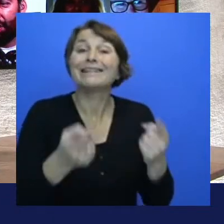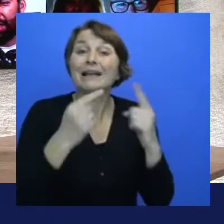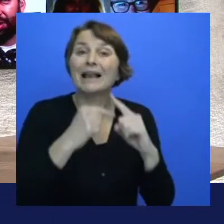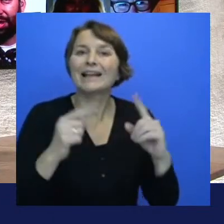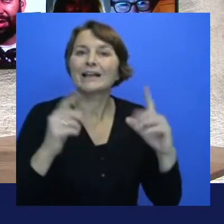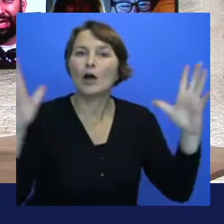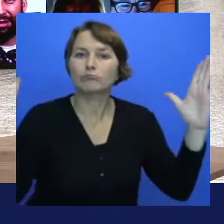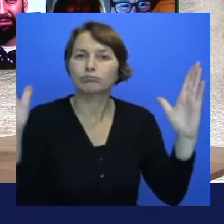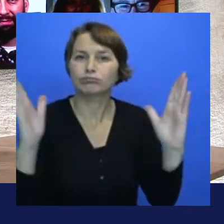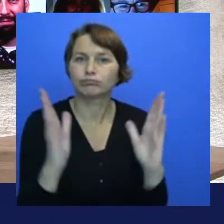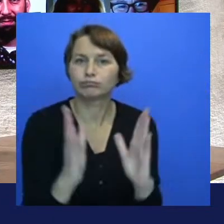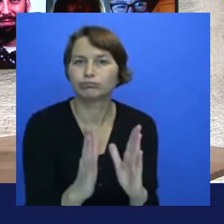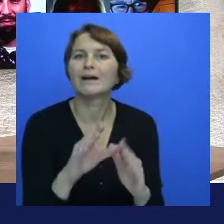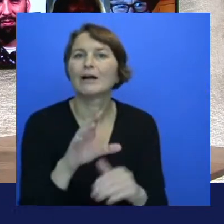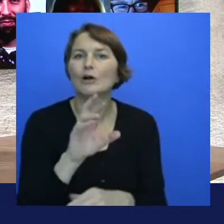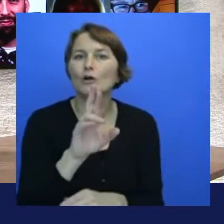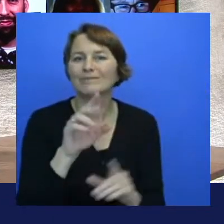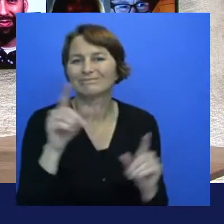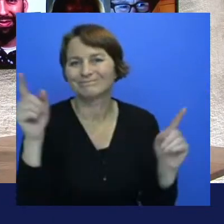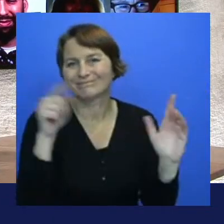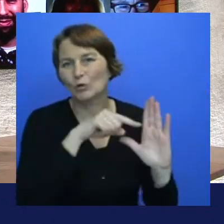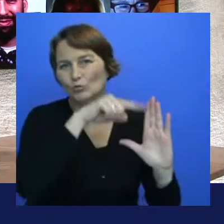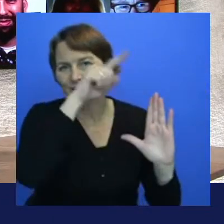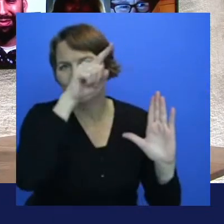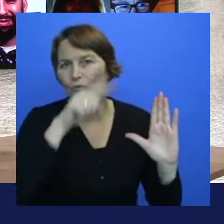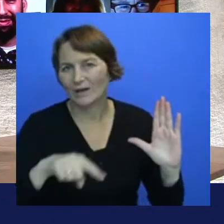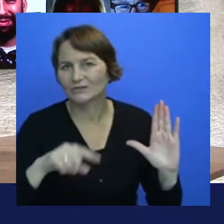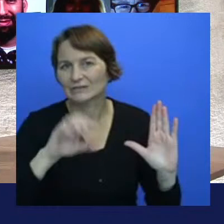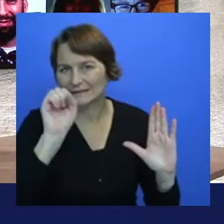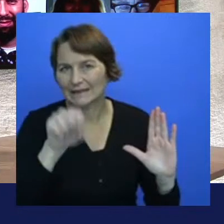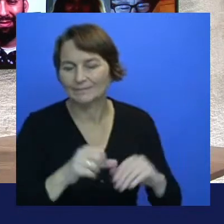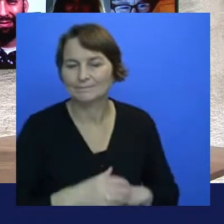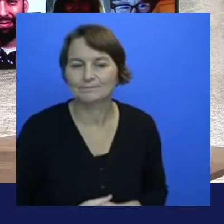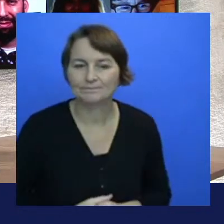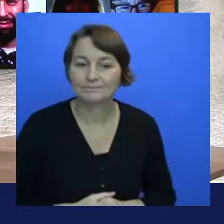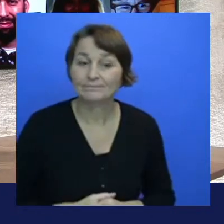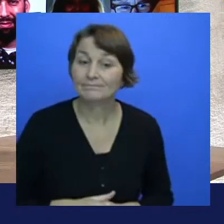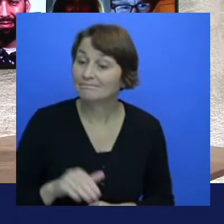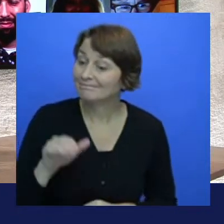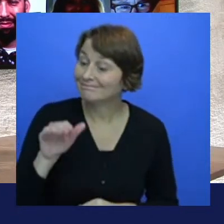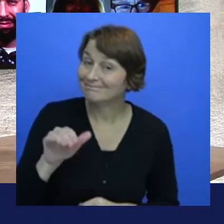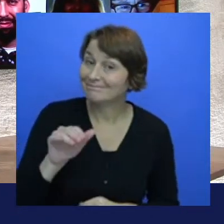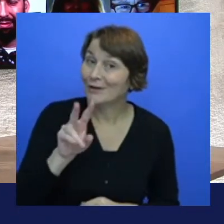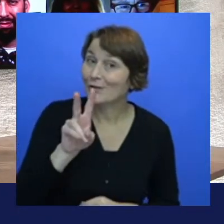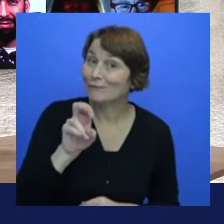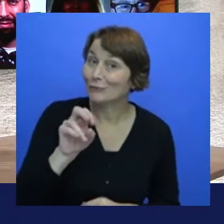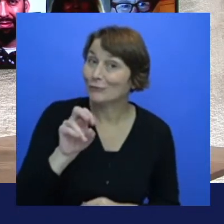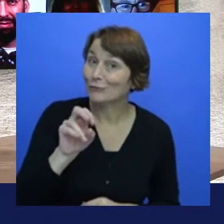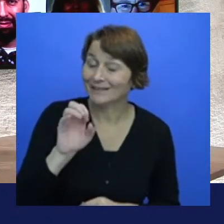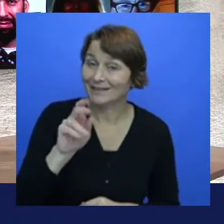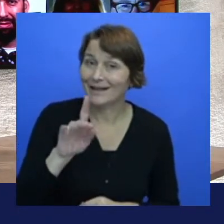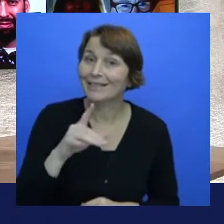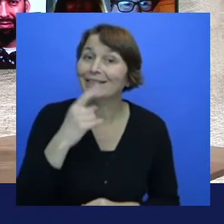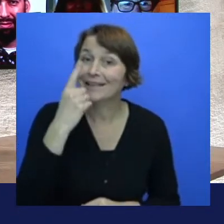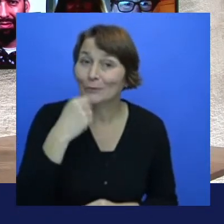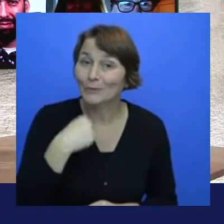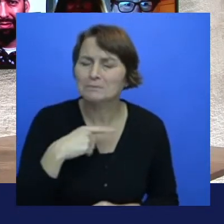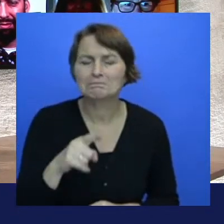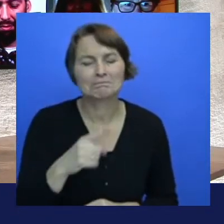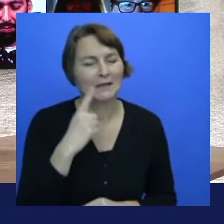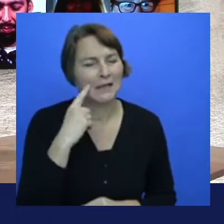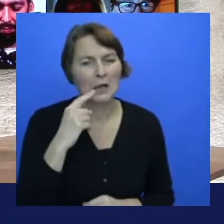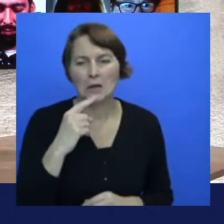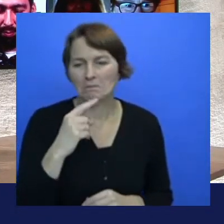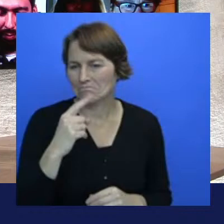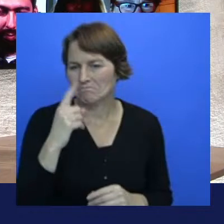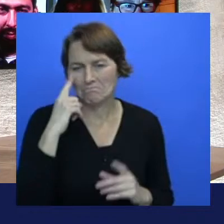So what do you think? I definitely agree with Marianne. That's really good point.